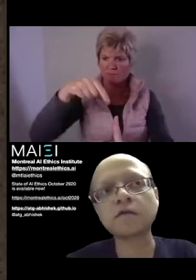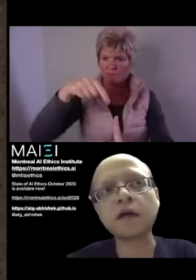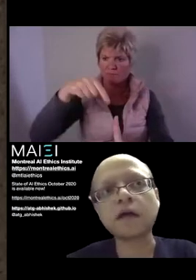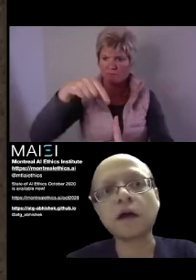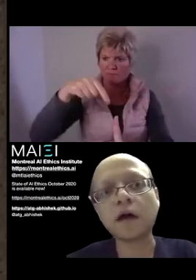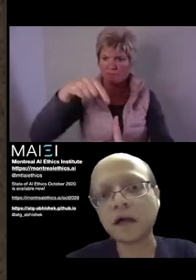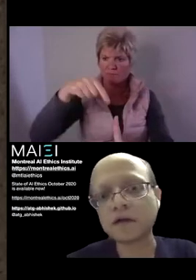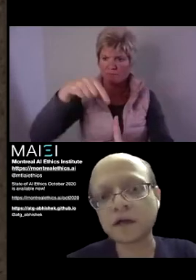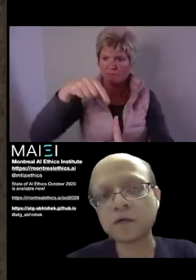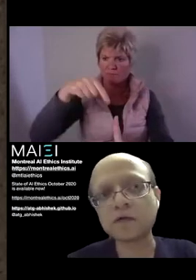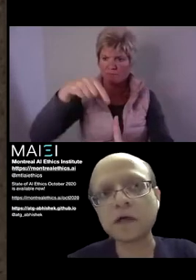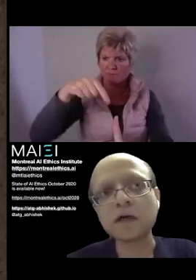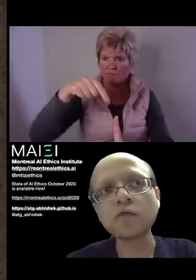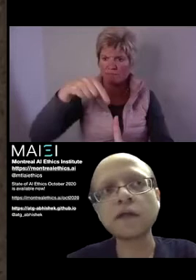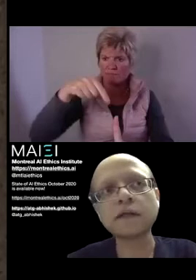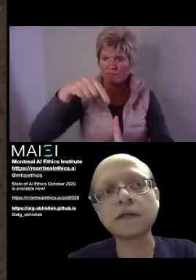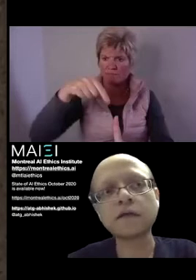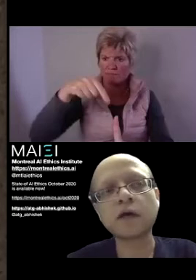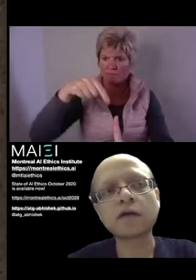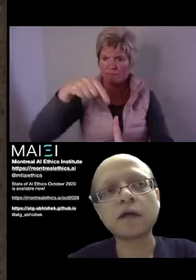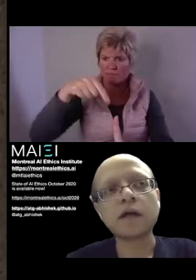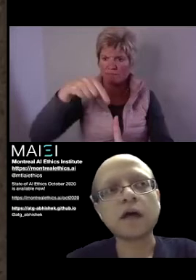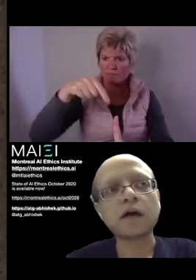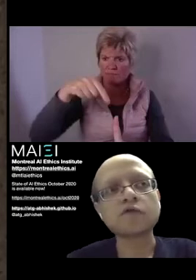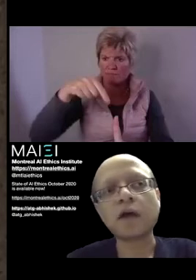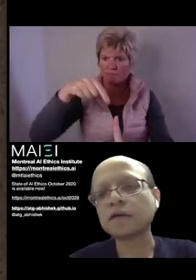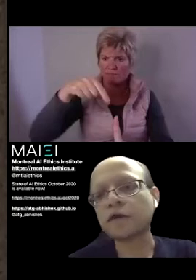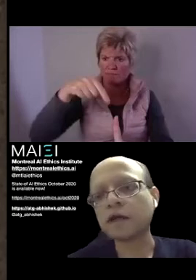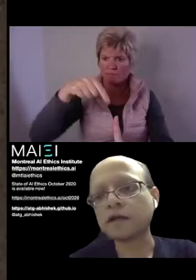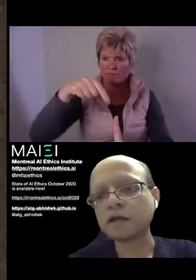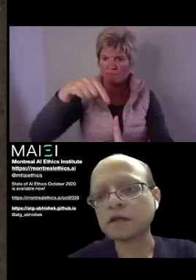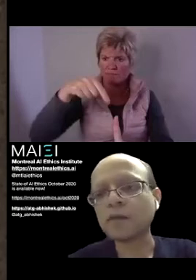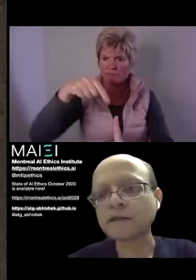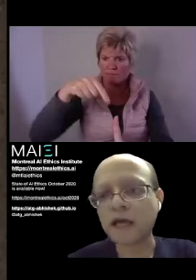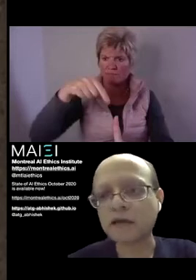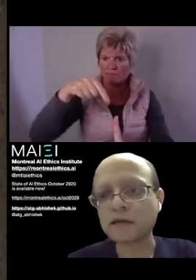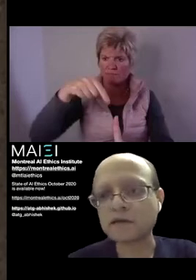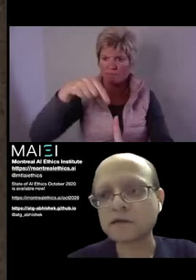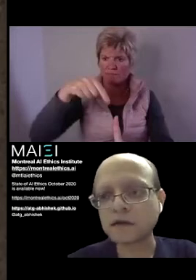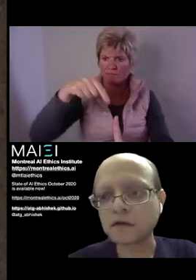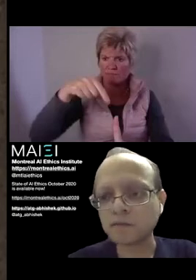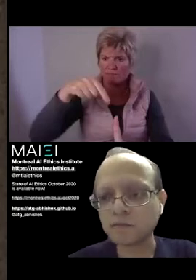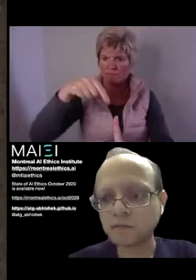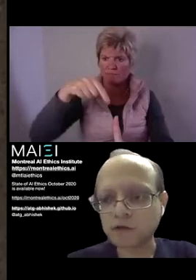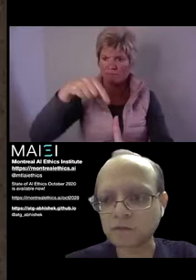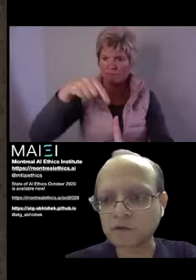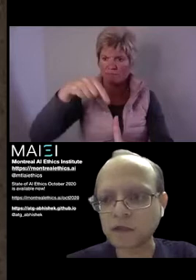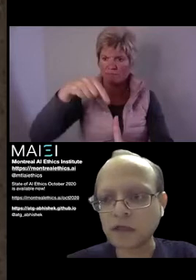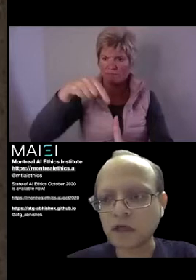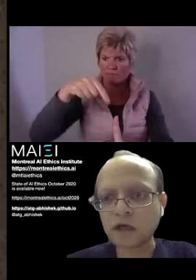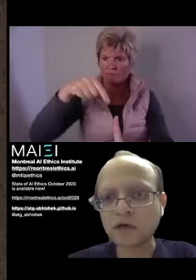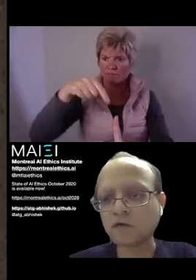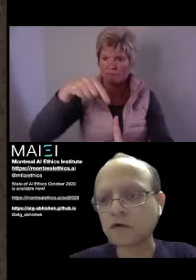of hiring, we're really thinking about trying to find the best candidates